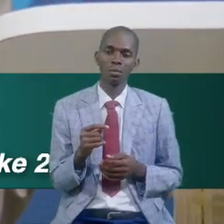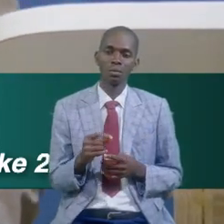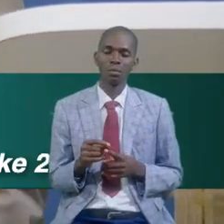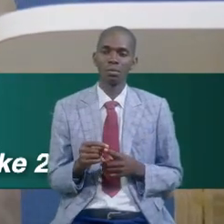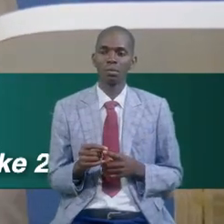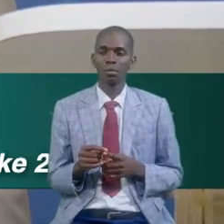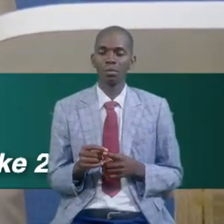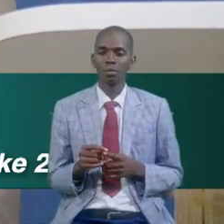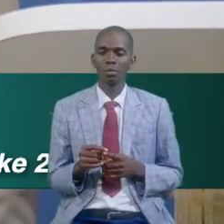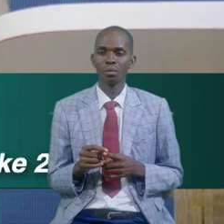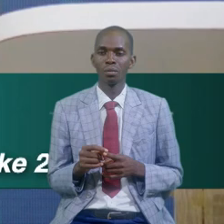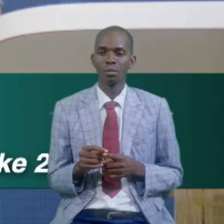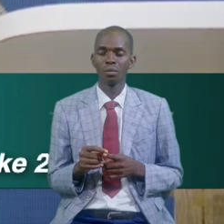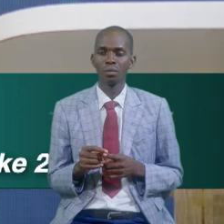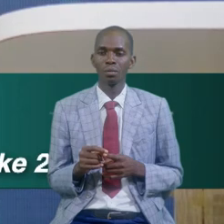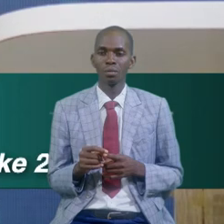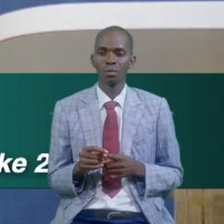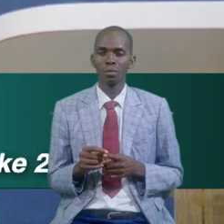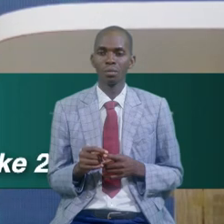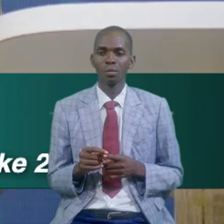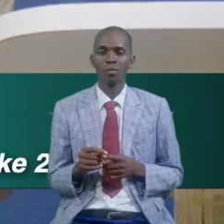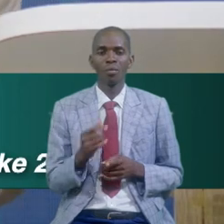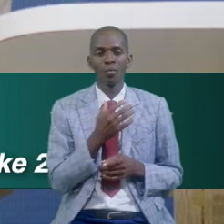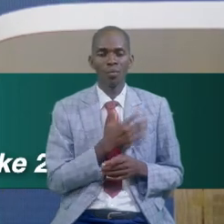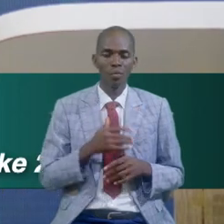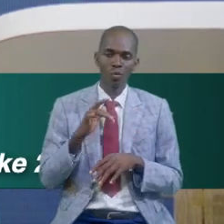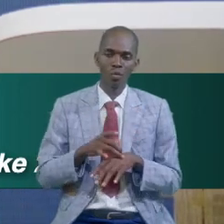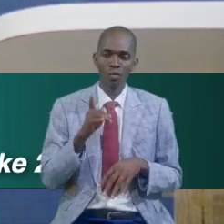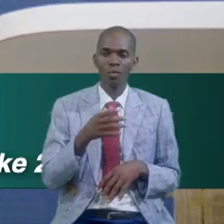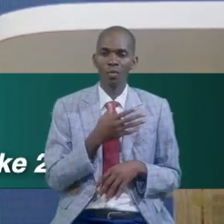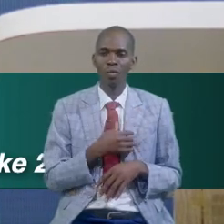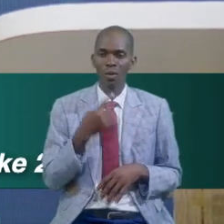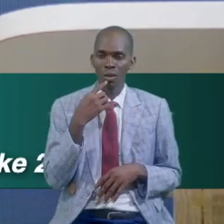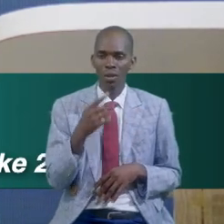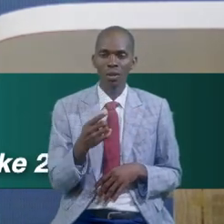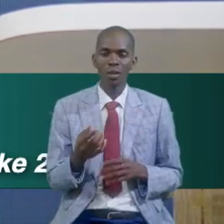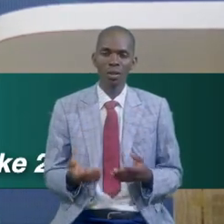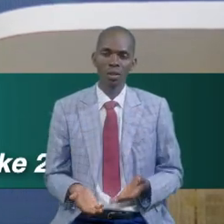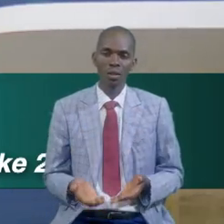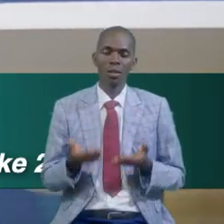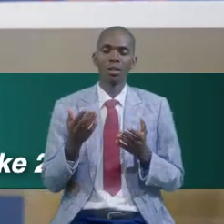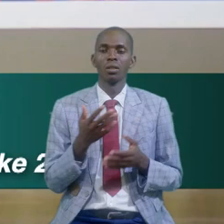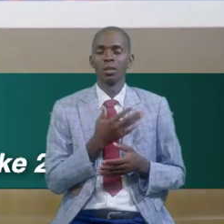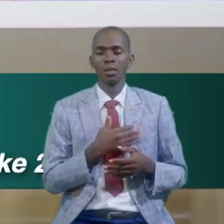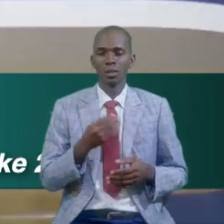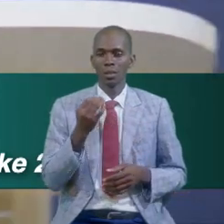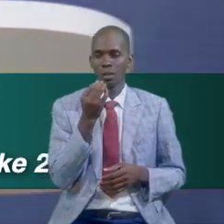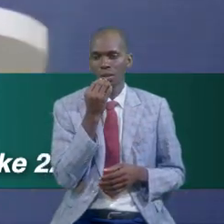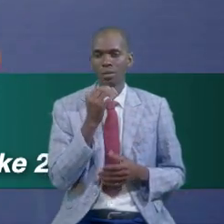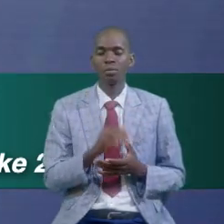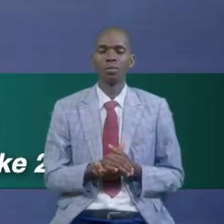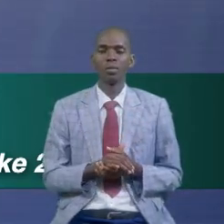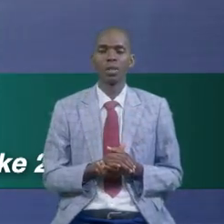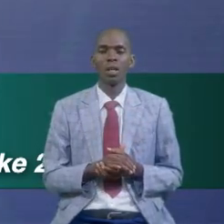messenger touched him and said unto him, arise and eat. Have you noticed that